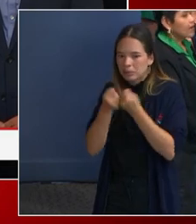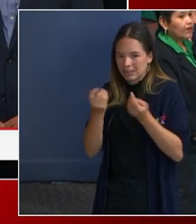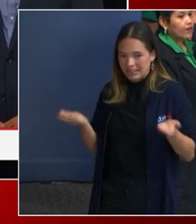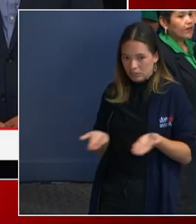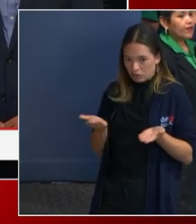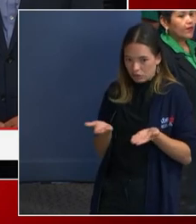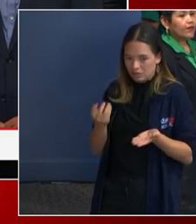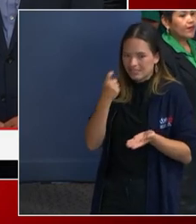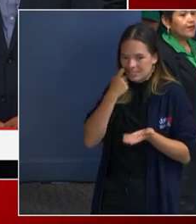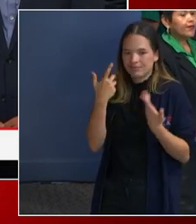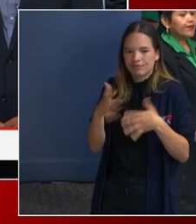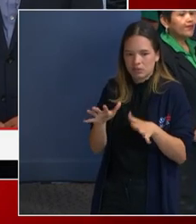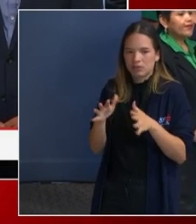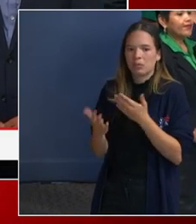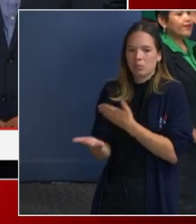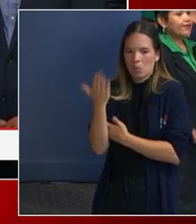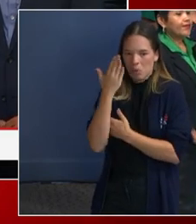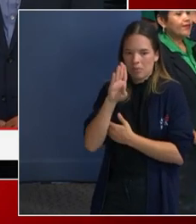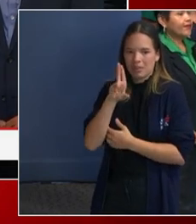bus.